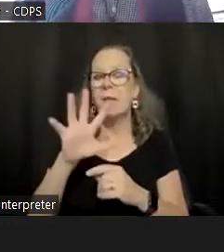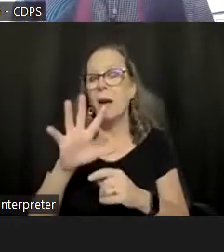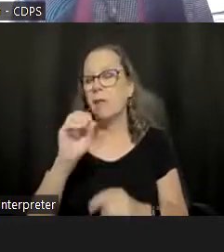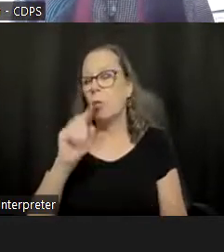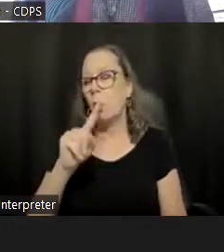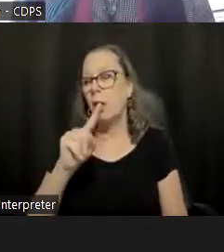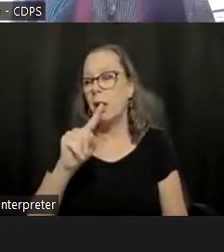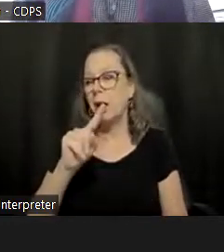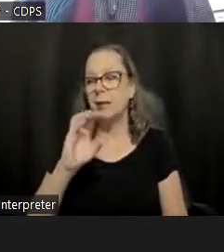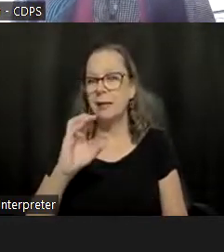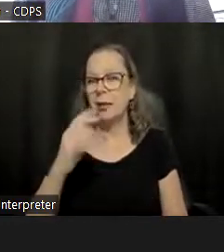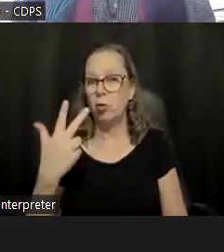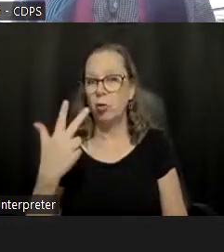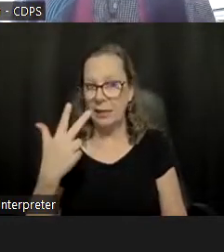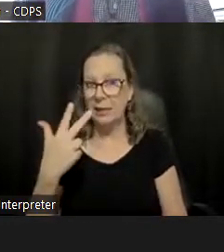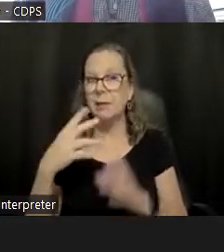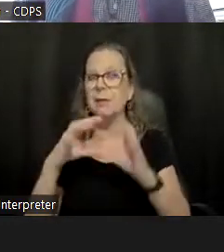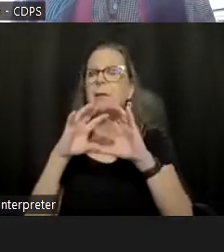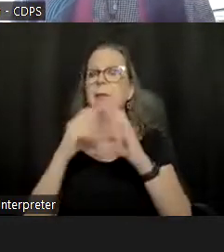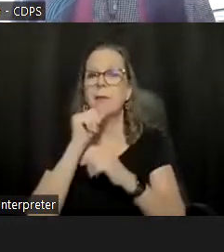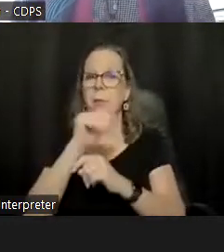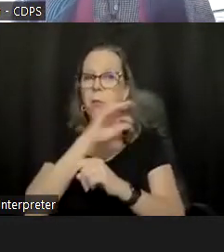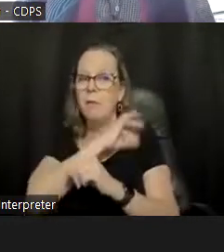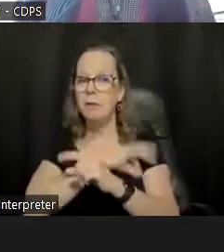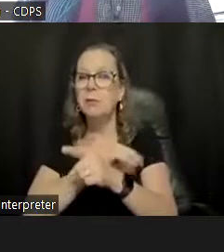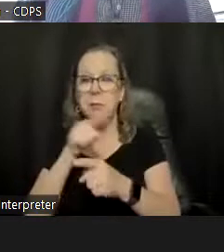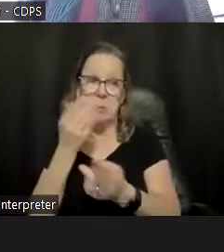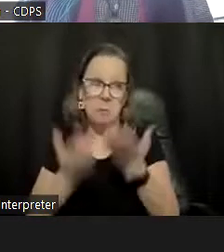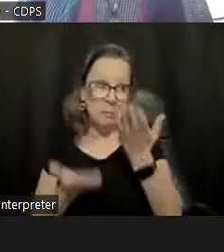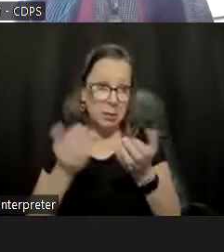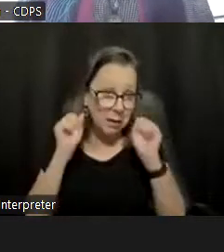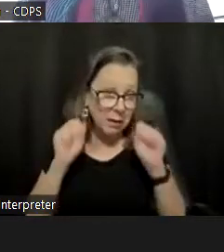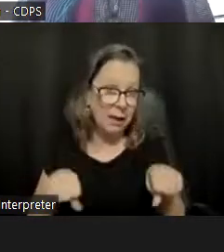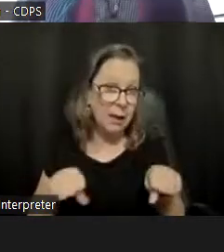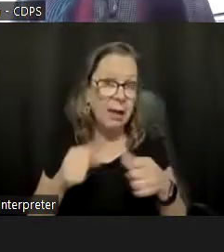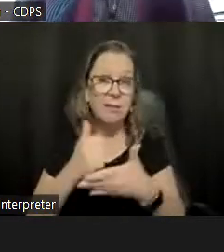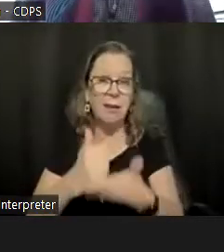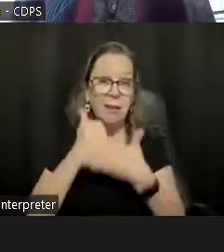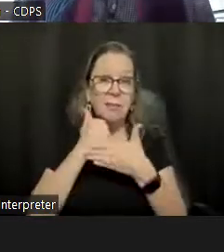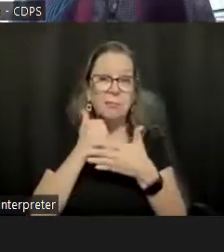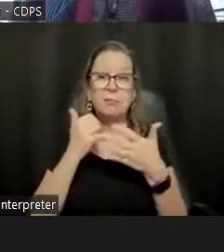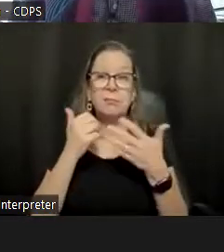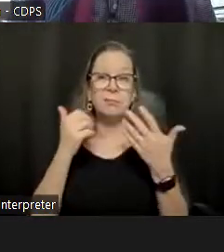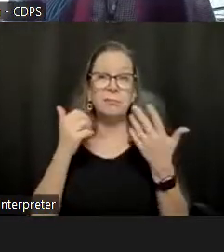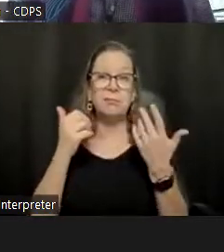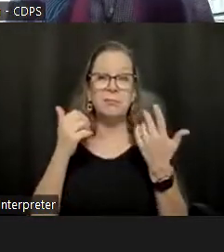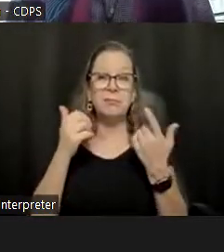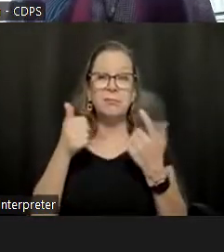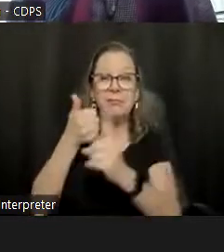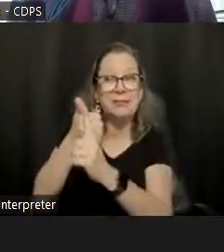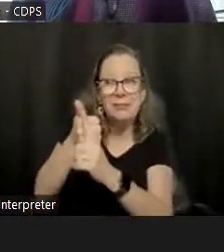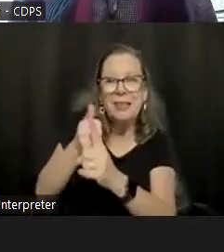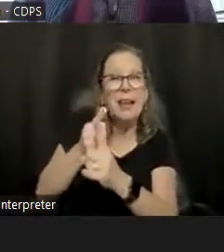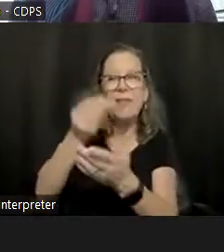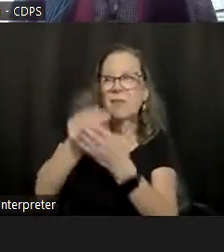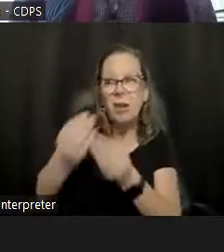501c3 organization that may be able to help with they're not doing the fundraising.